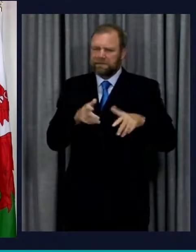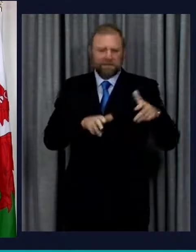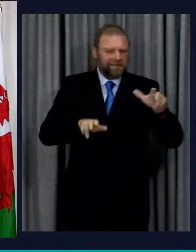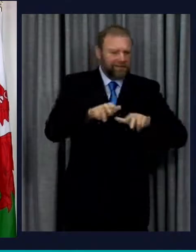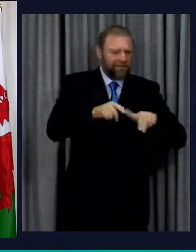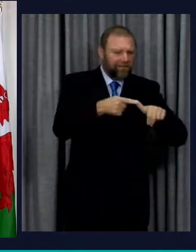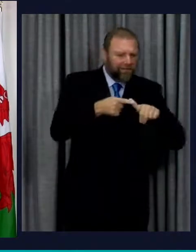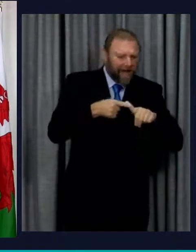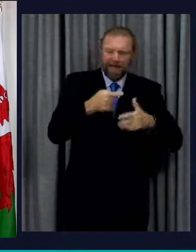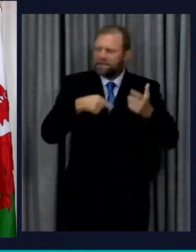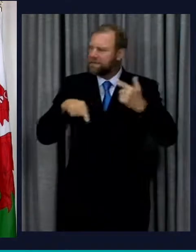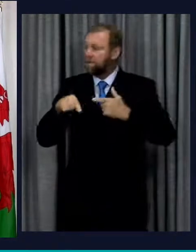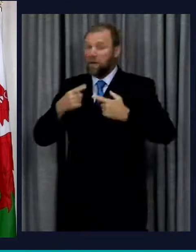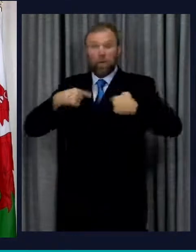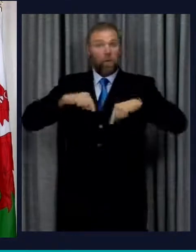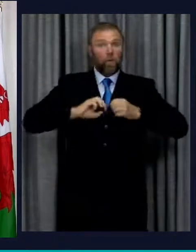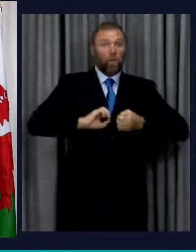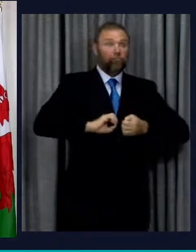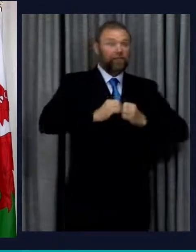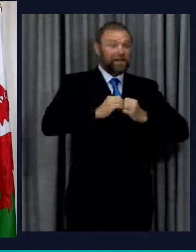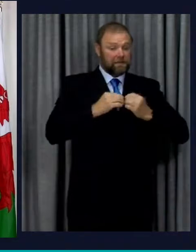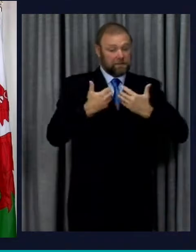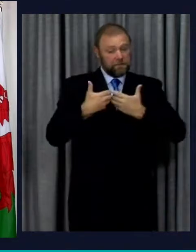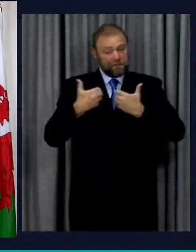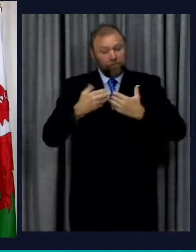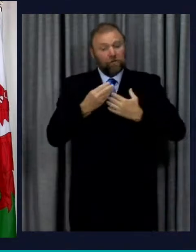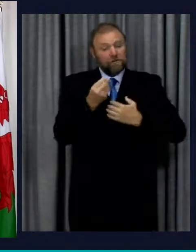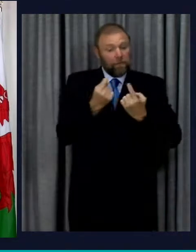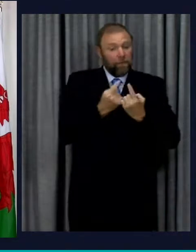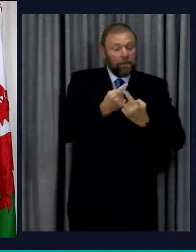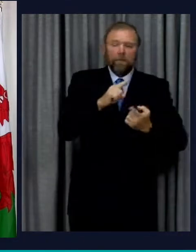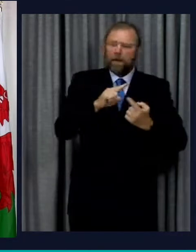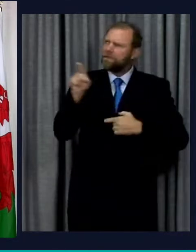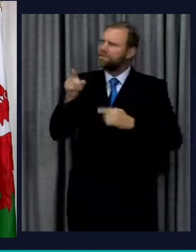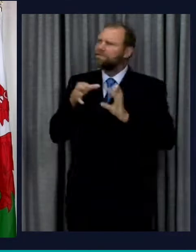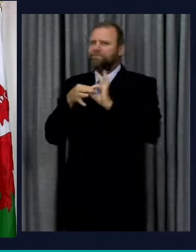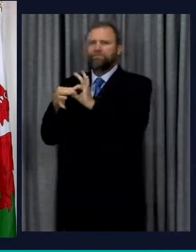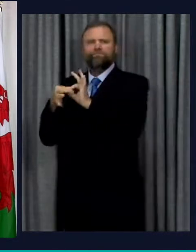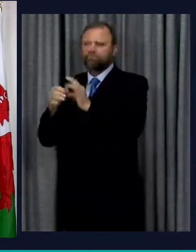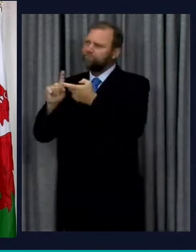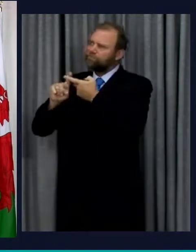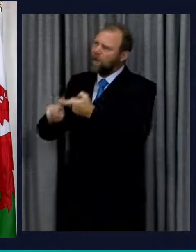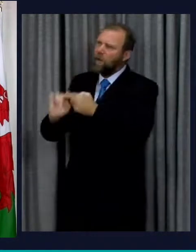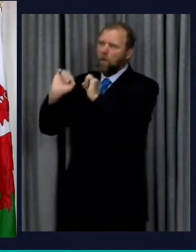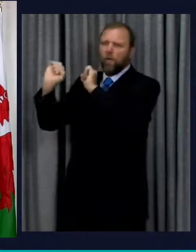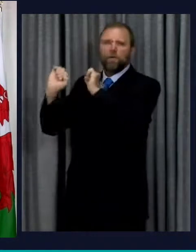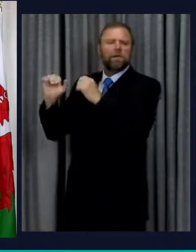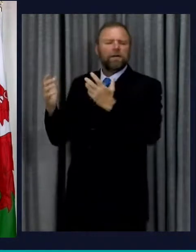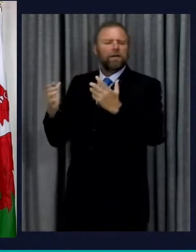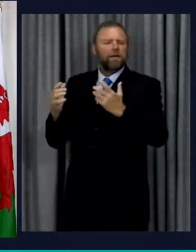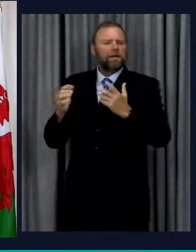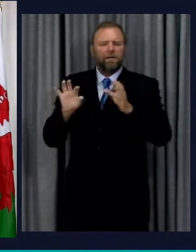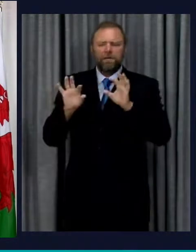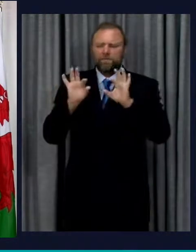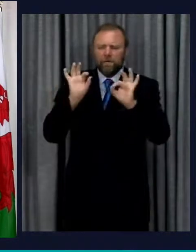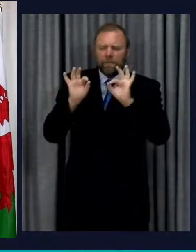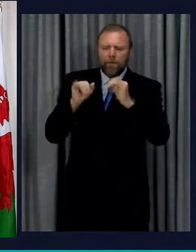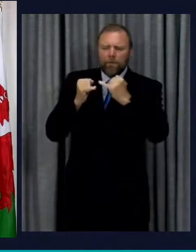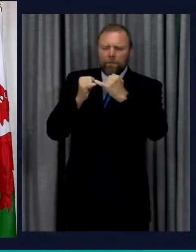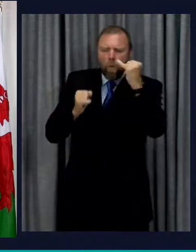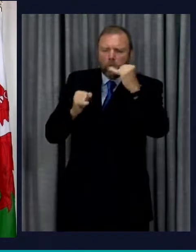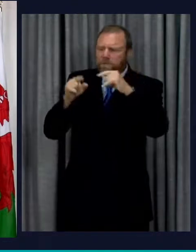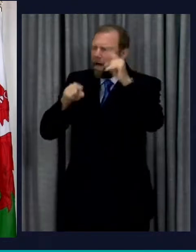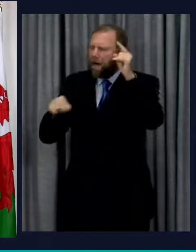created here in Wales, but also the UK-wide advice that we were all relying on as well, and the choices around borders, where there's an